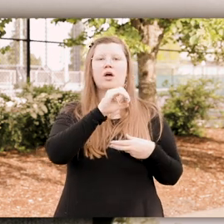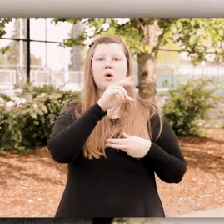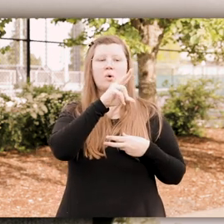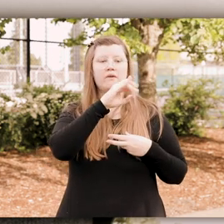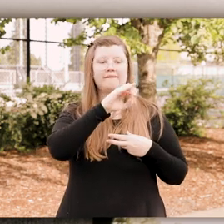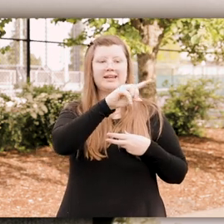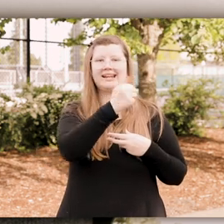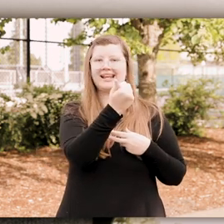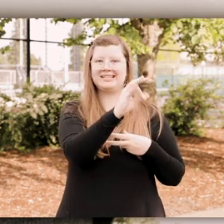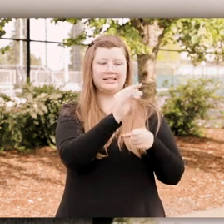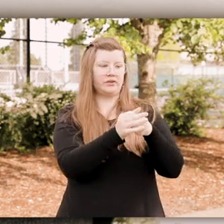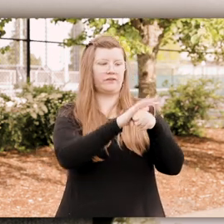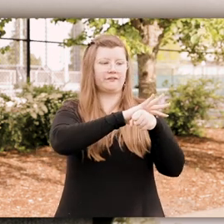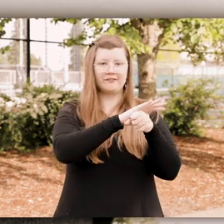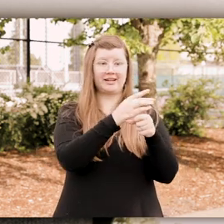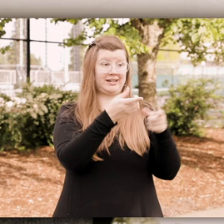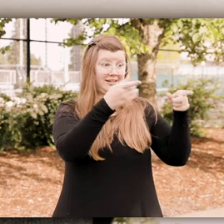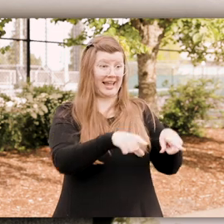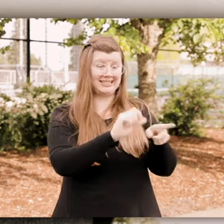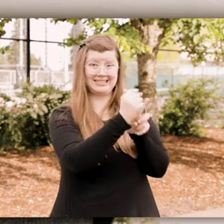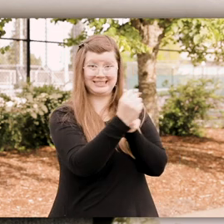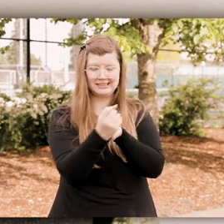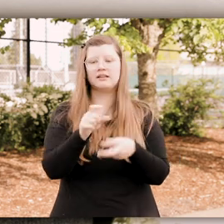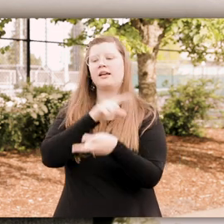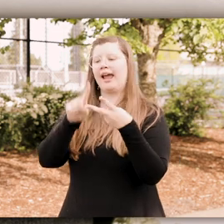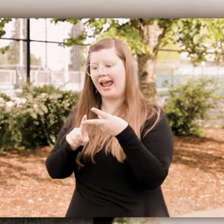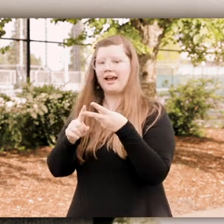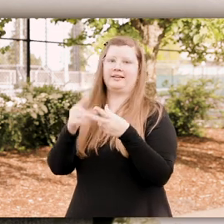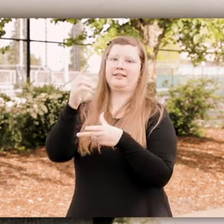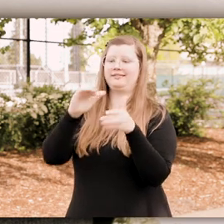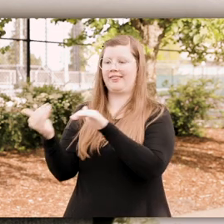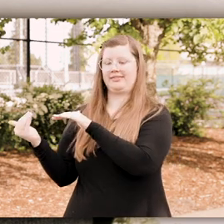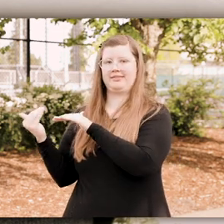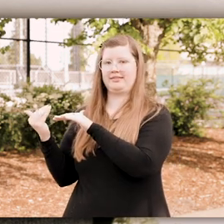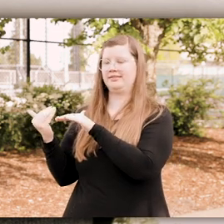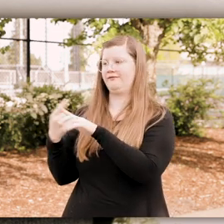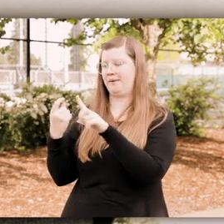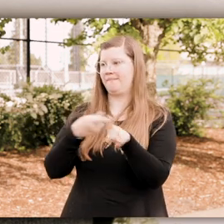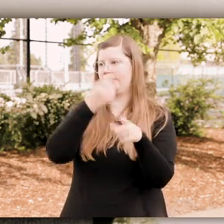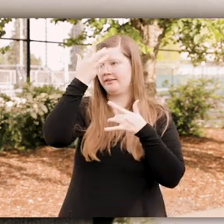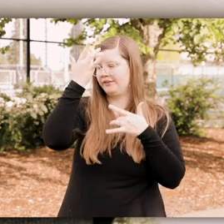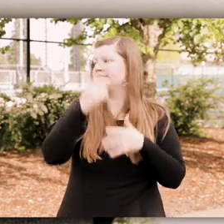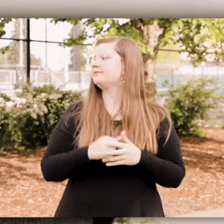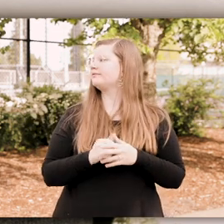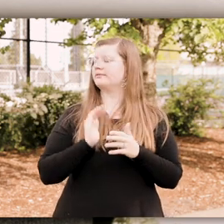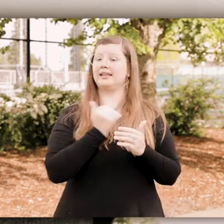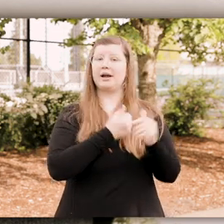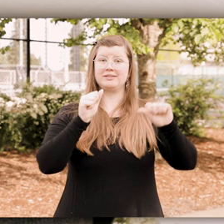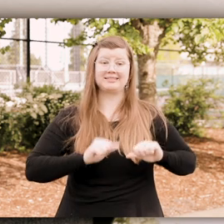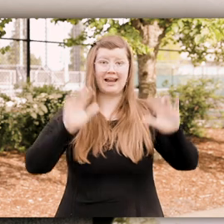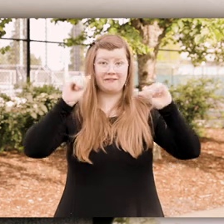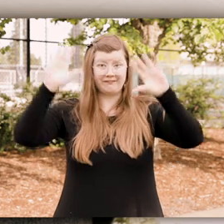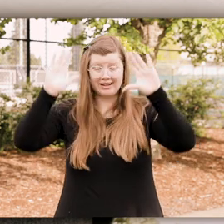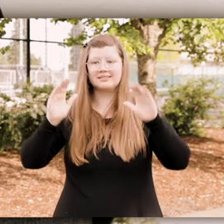of it. Through excellent leadership in government and foresight in the business community, through the sacrifices we